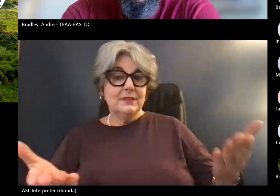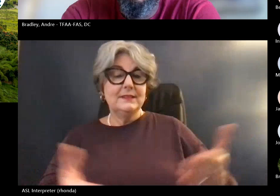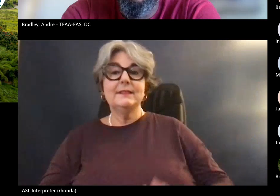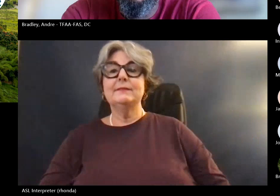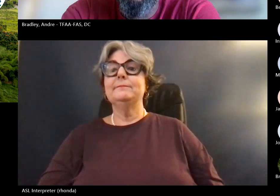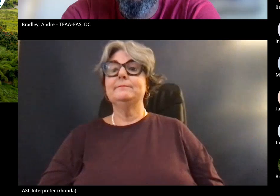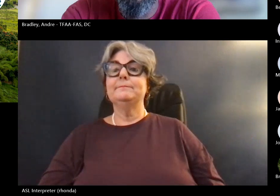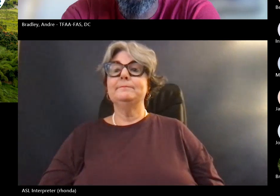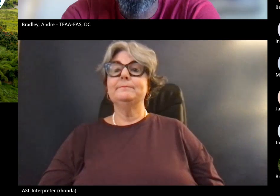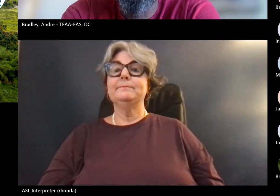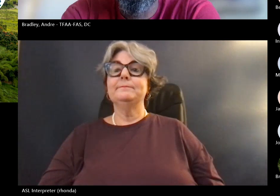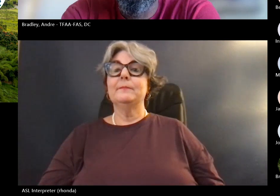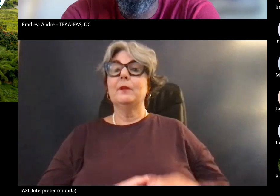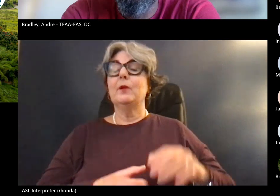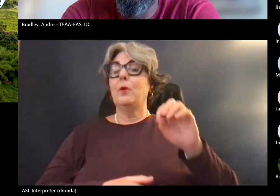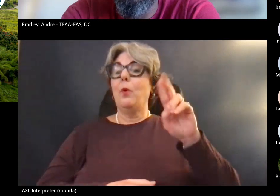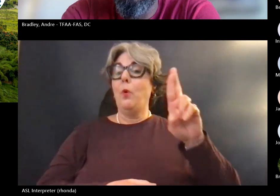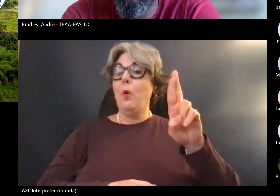We're on the Climate Hive.